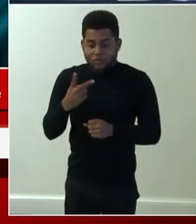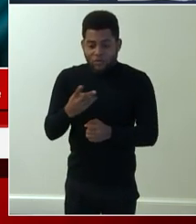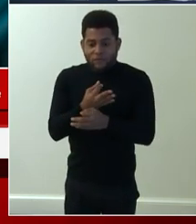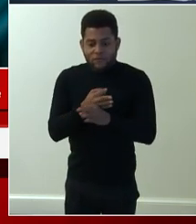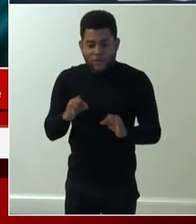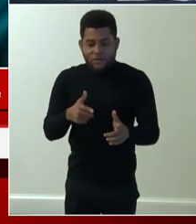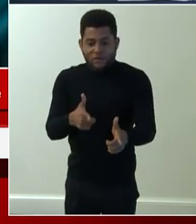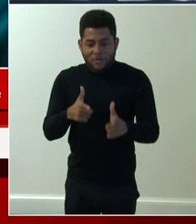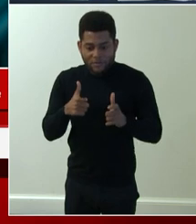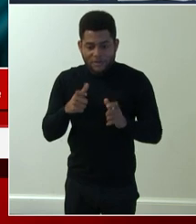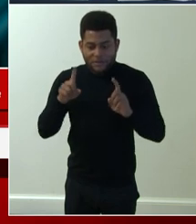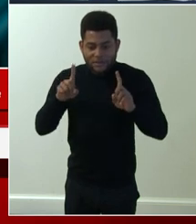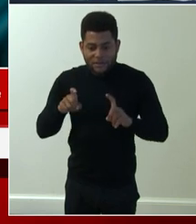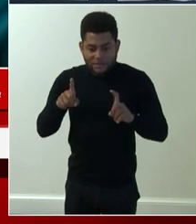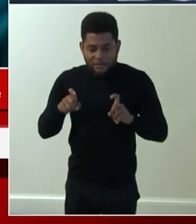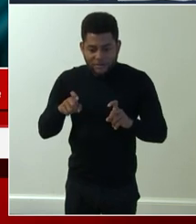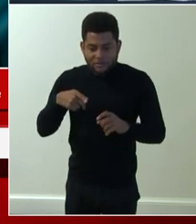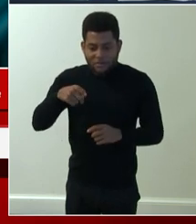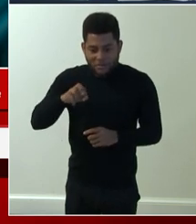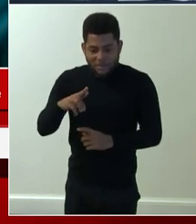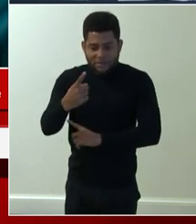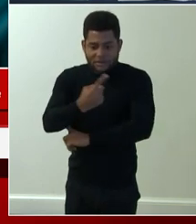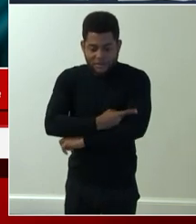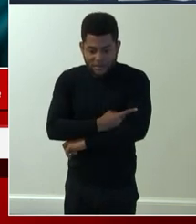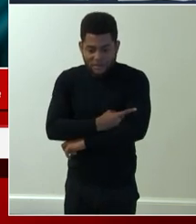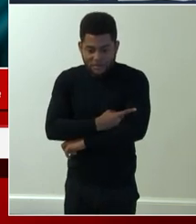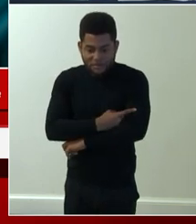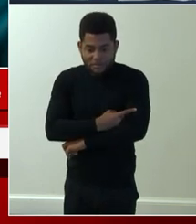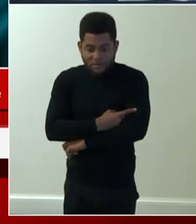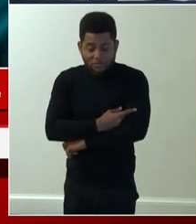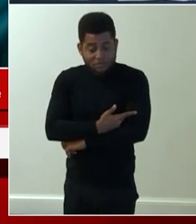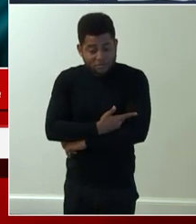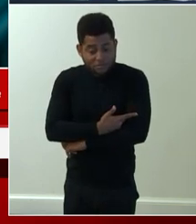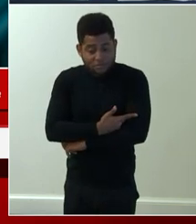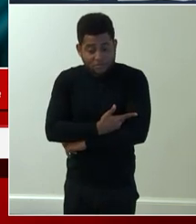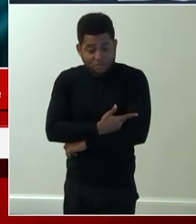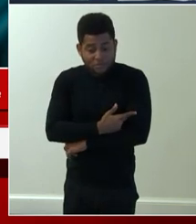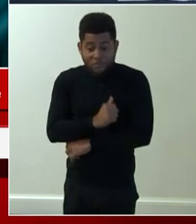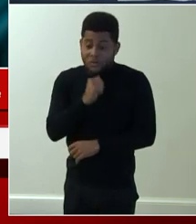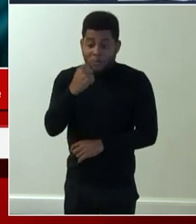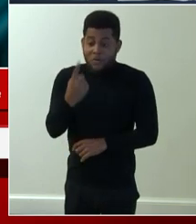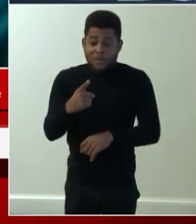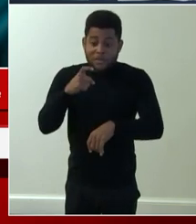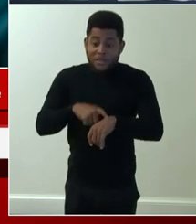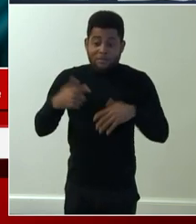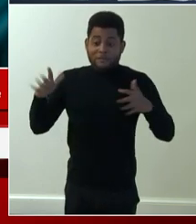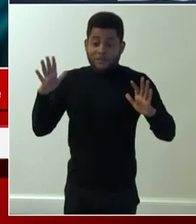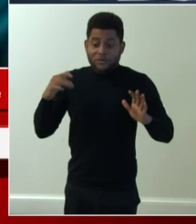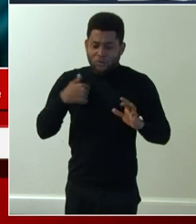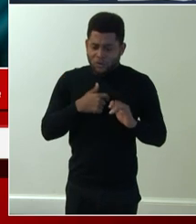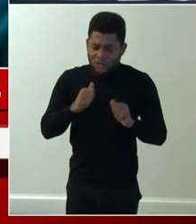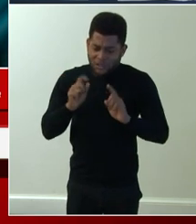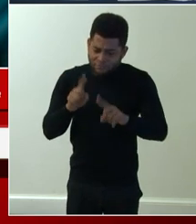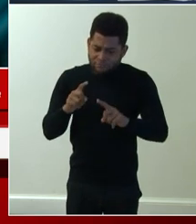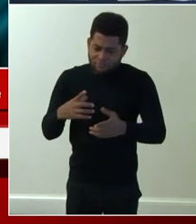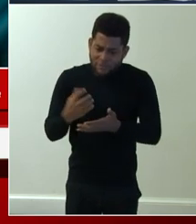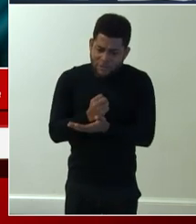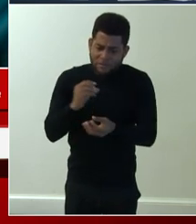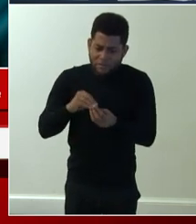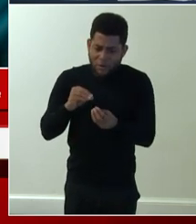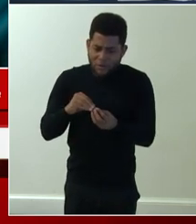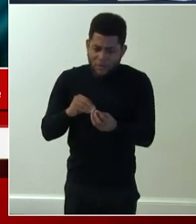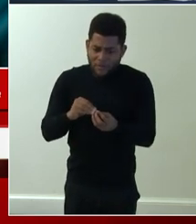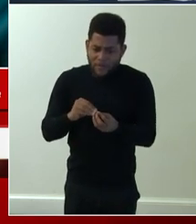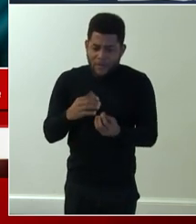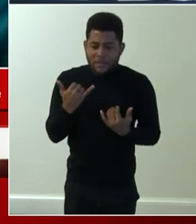kits per day. And so that's a total of 2 kits, or 4 total kits, or 4 total tests, excuse me. It is limited right